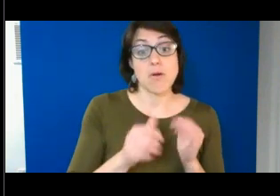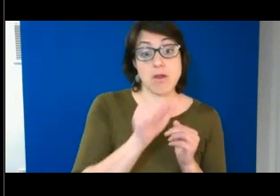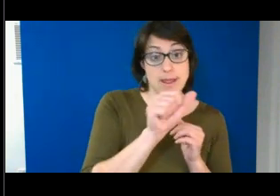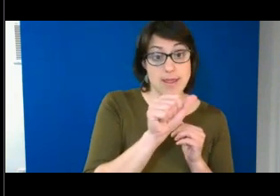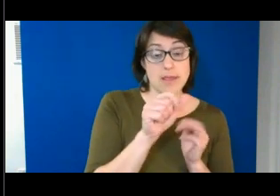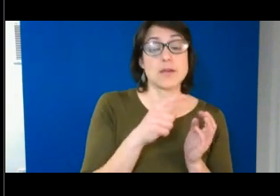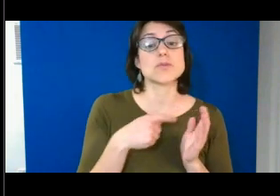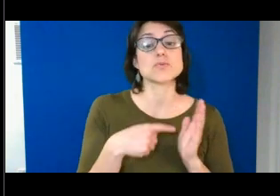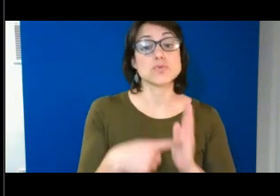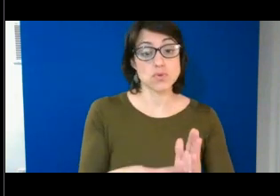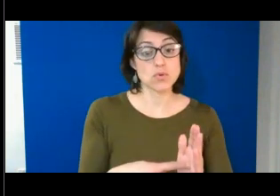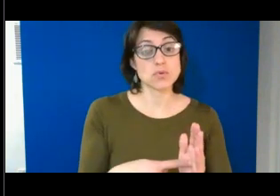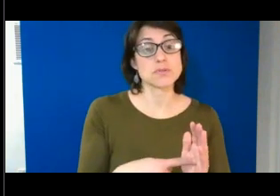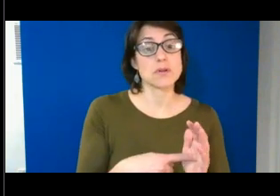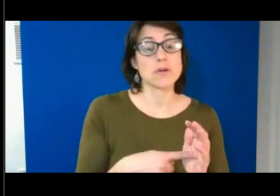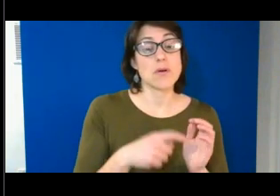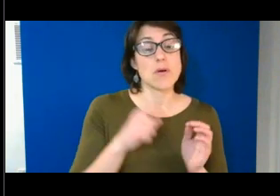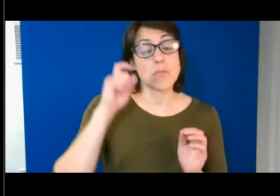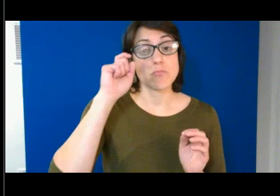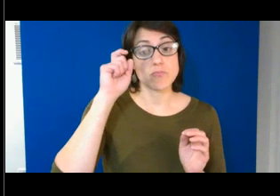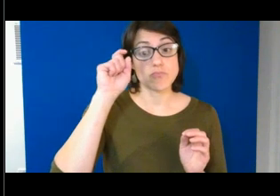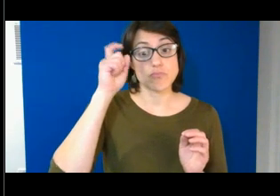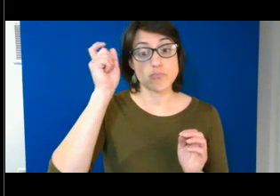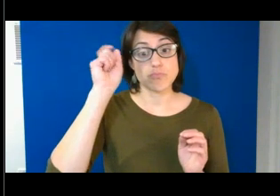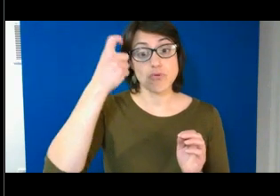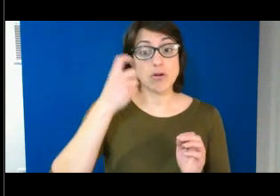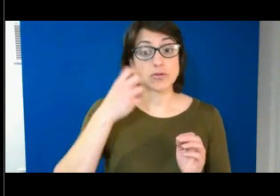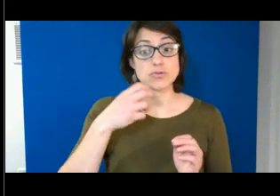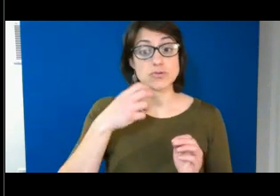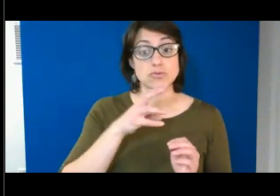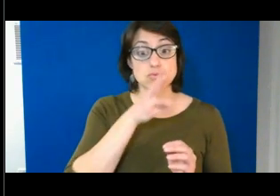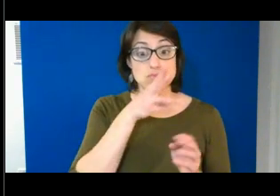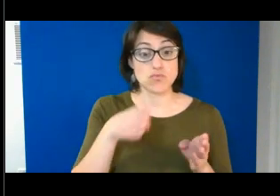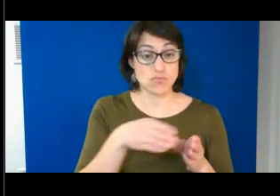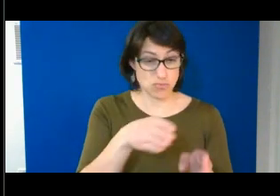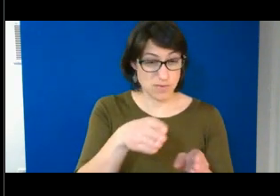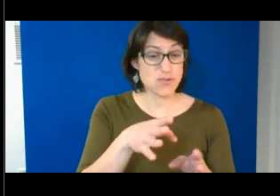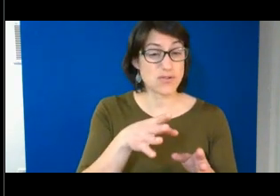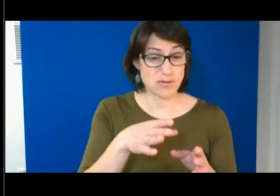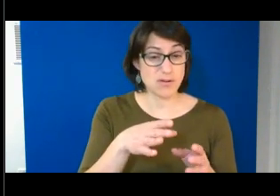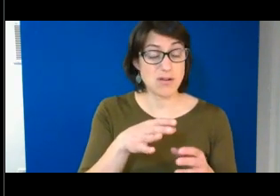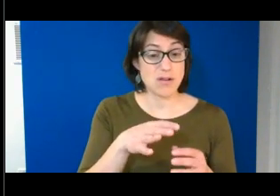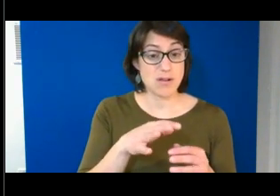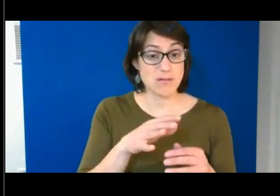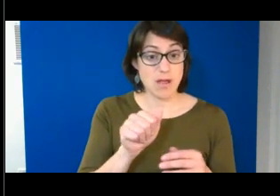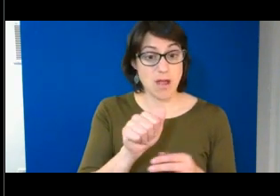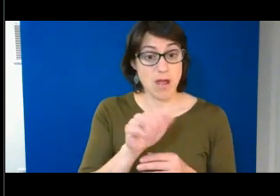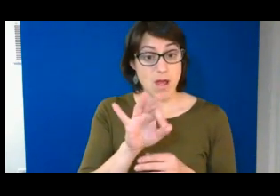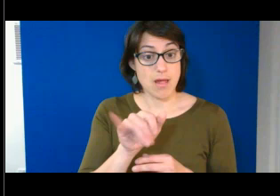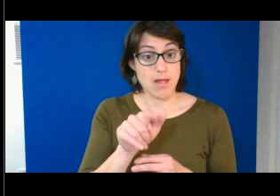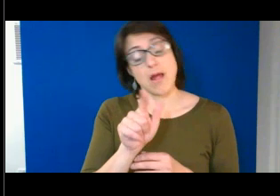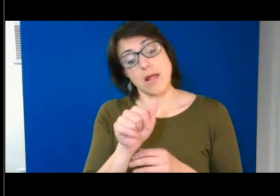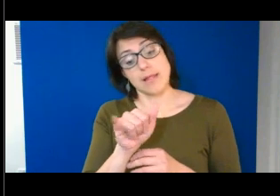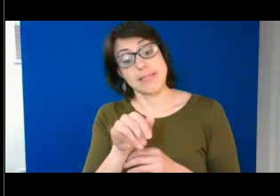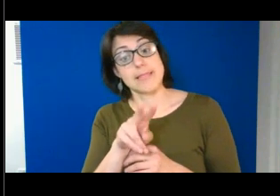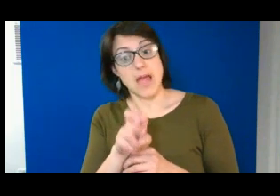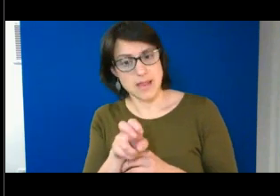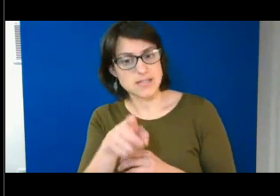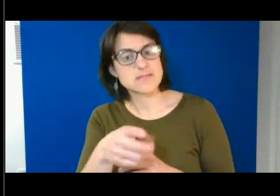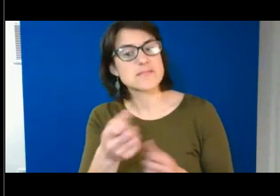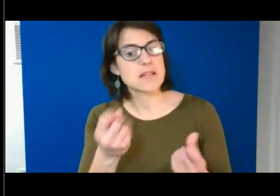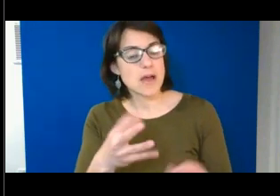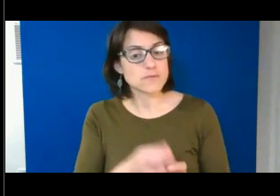in the Bronx River Alliance, and you can see that's quite a lot of this is actually straws and a lot of these leaves